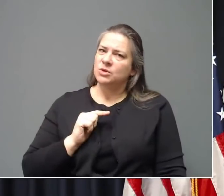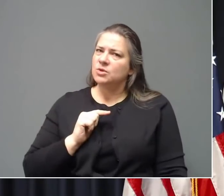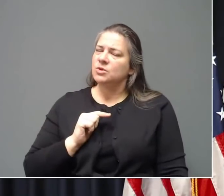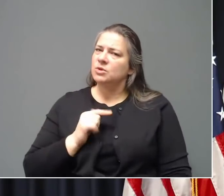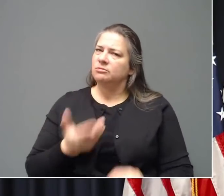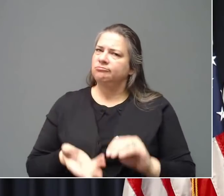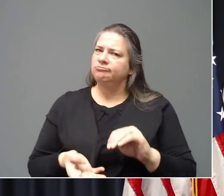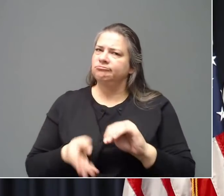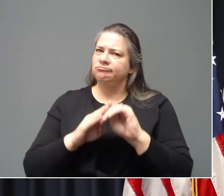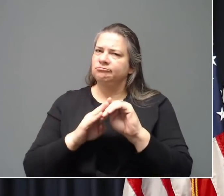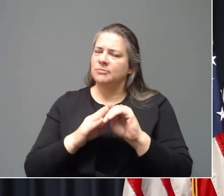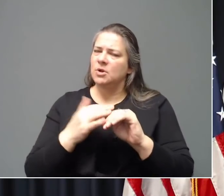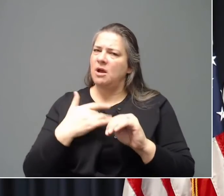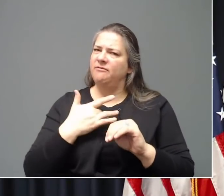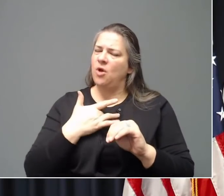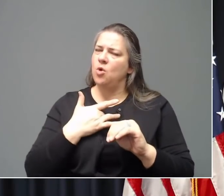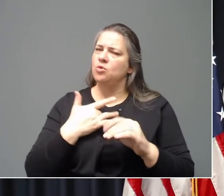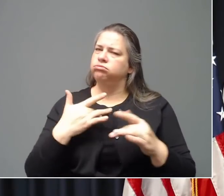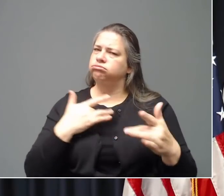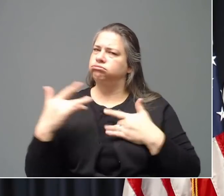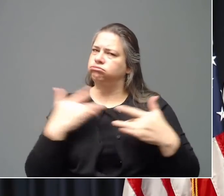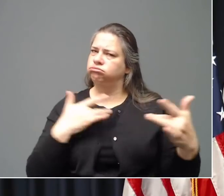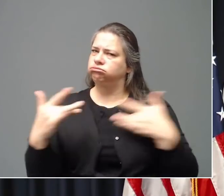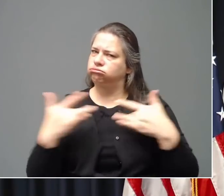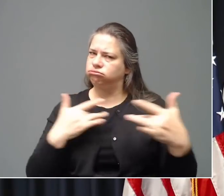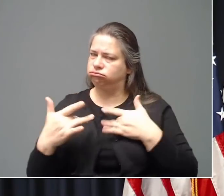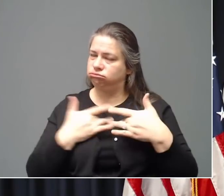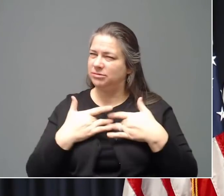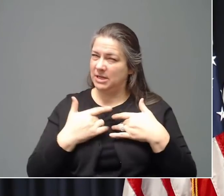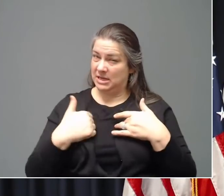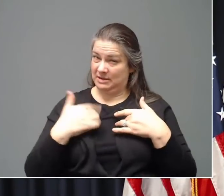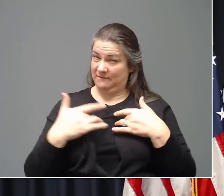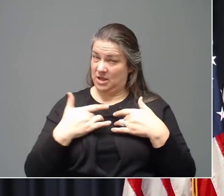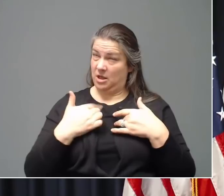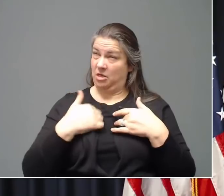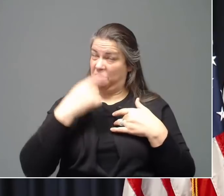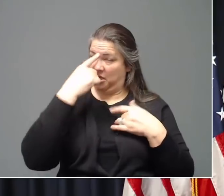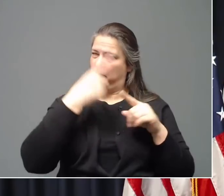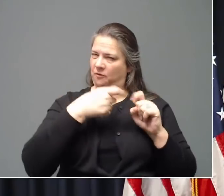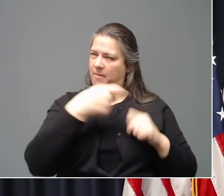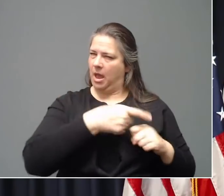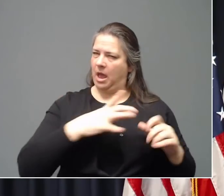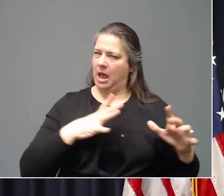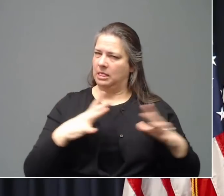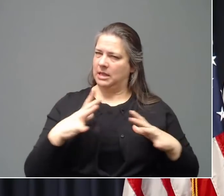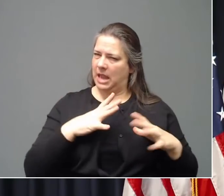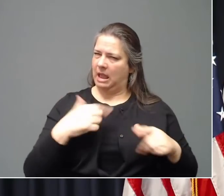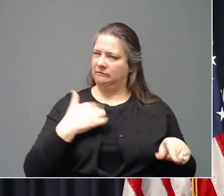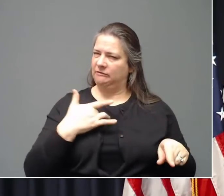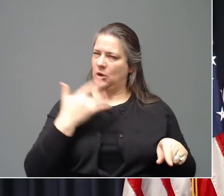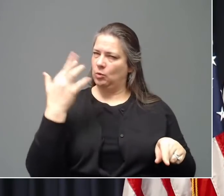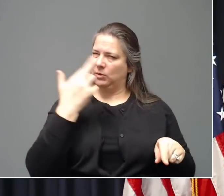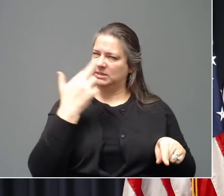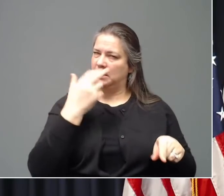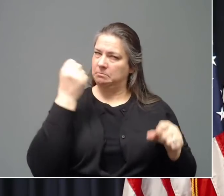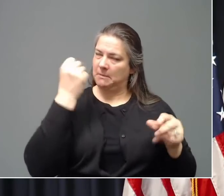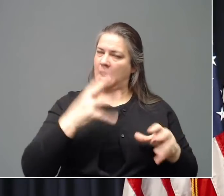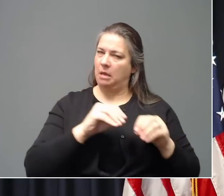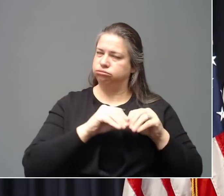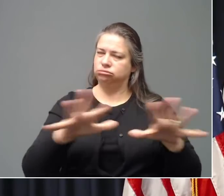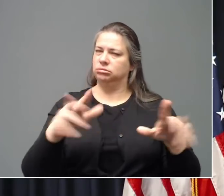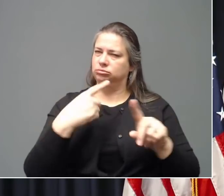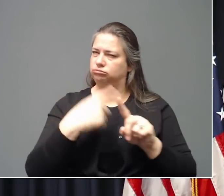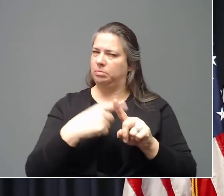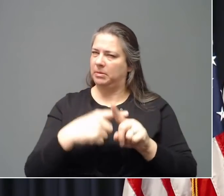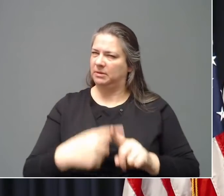very confident about that, and I think the data shows that very soundly. I think, unfortunately, over those two holidays back to back, what ended